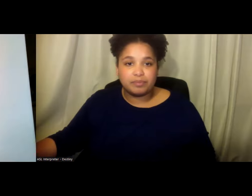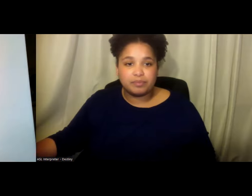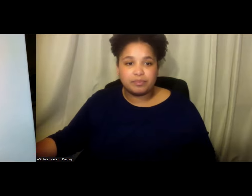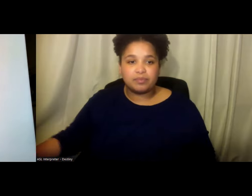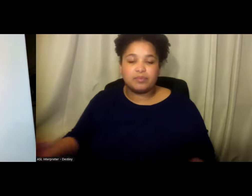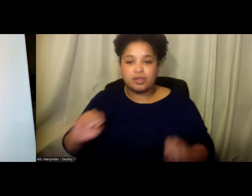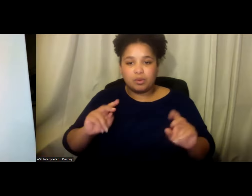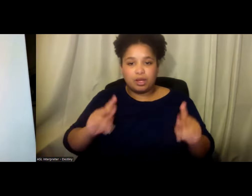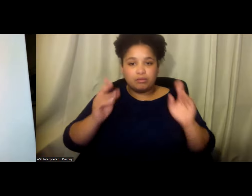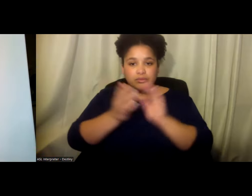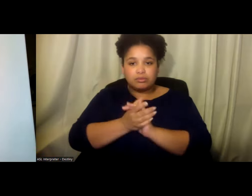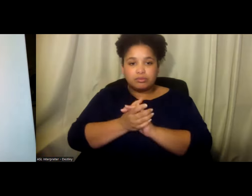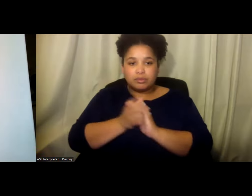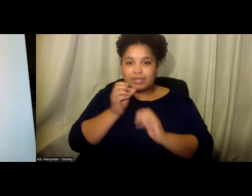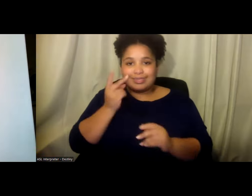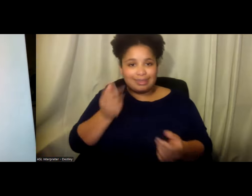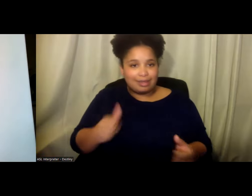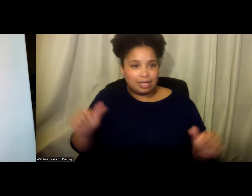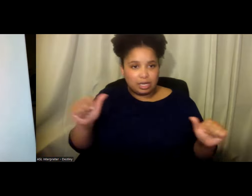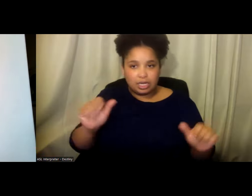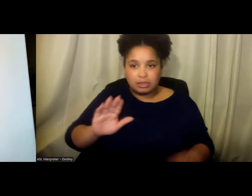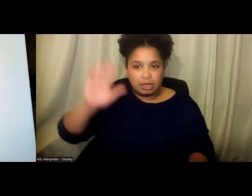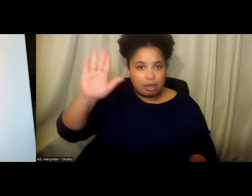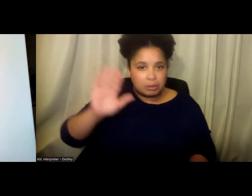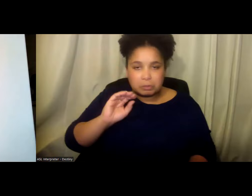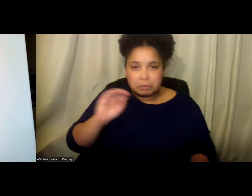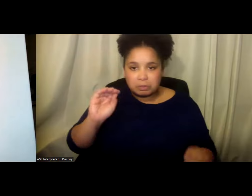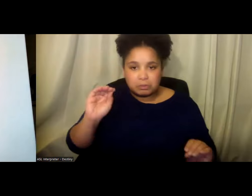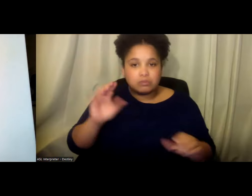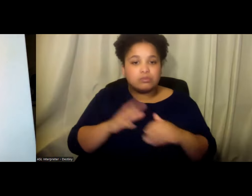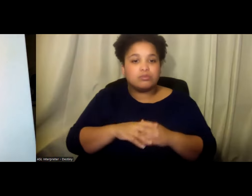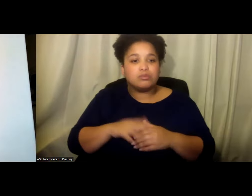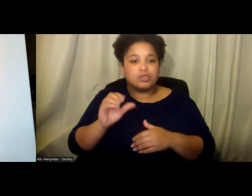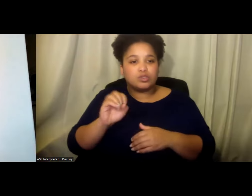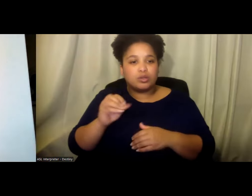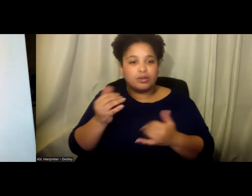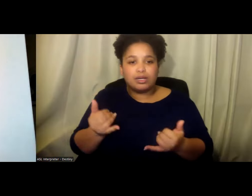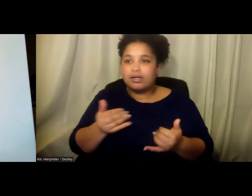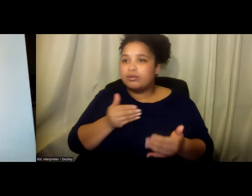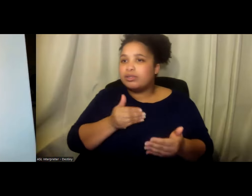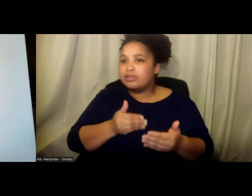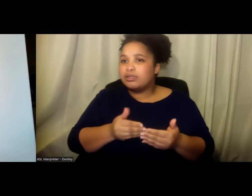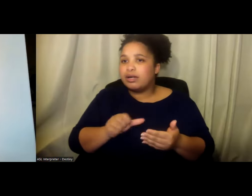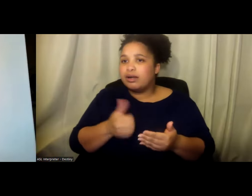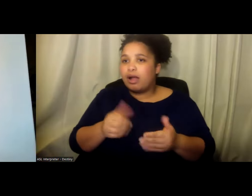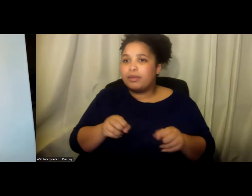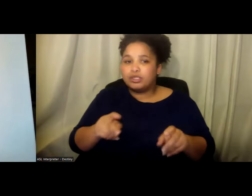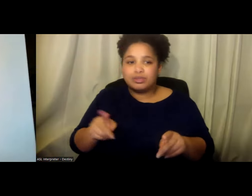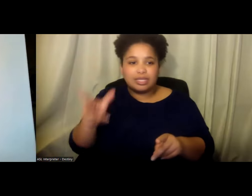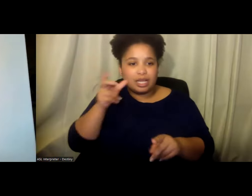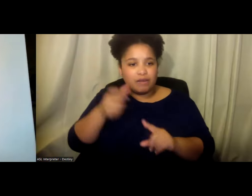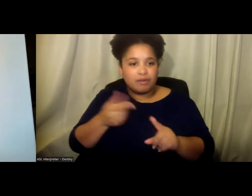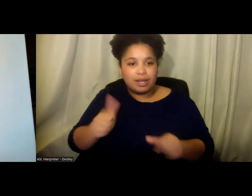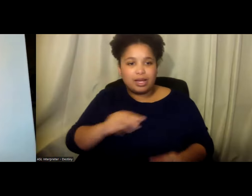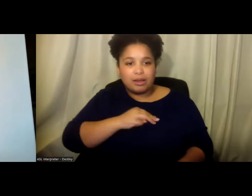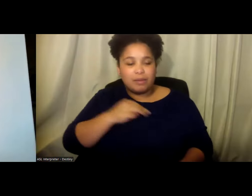Okay, I'm not seeing any other hands, and I think we are now at another opportunity to hear from any